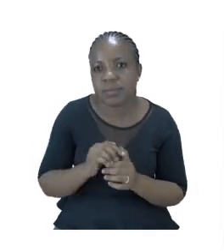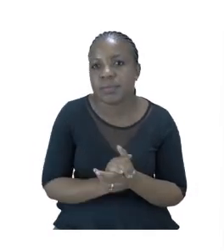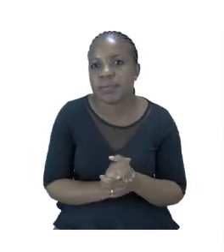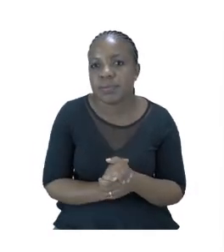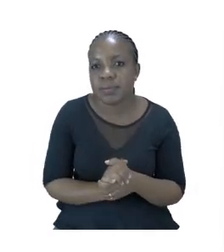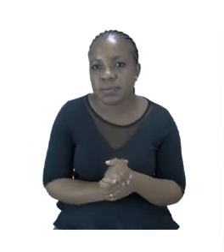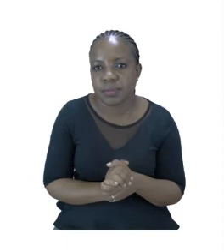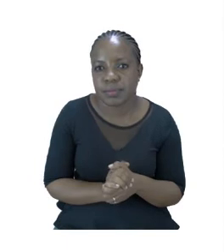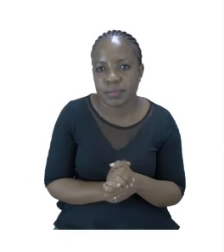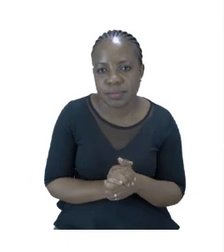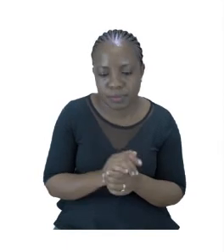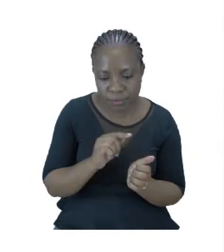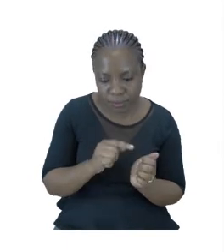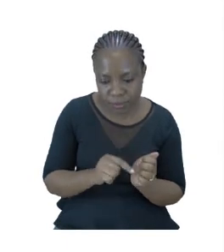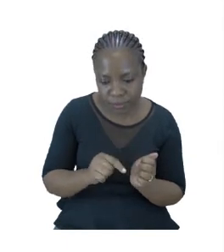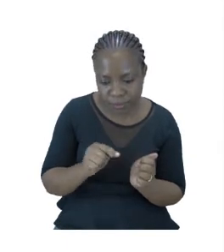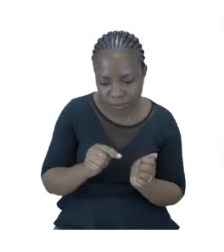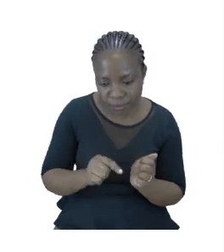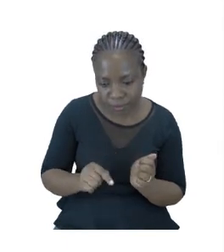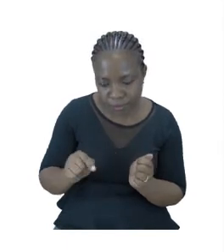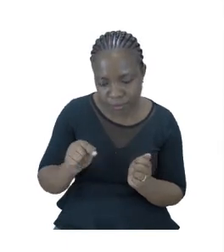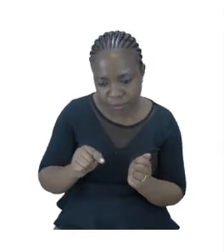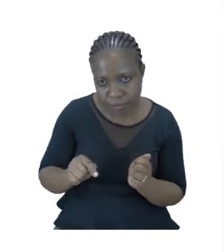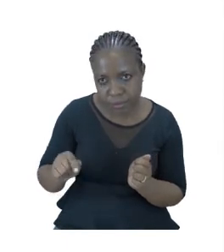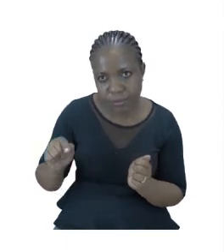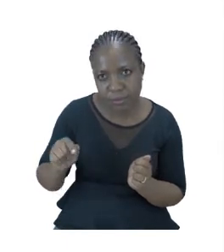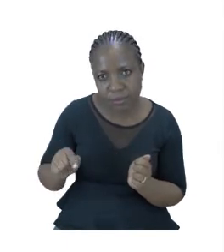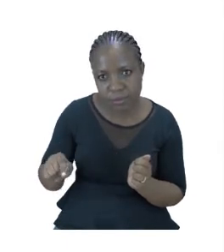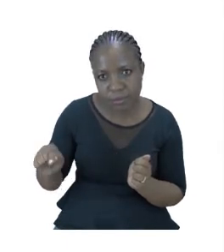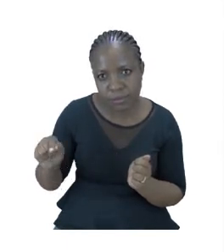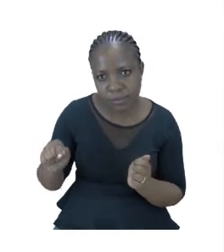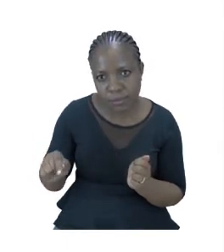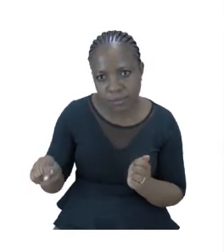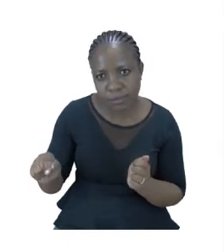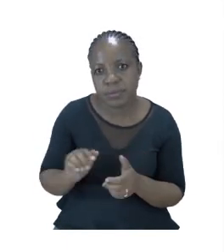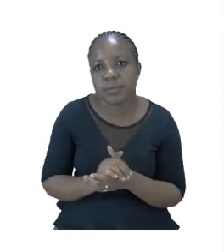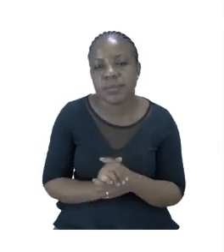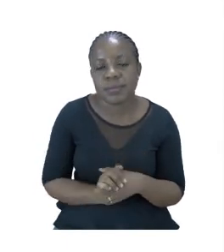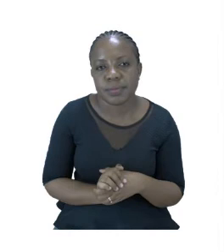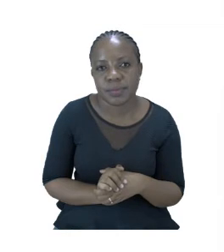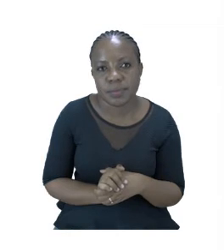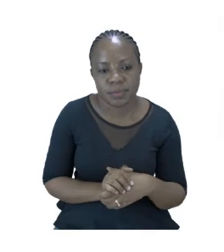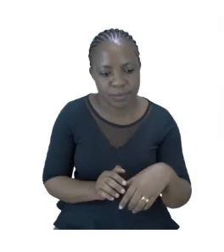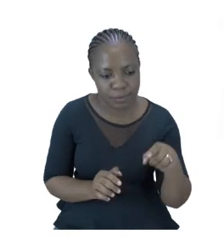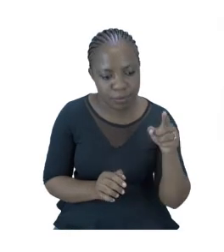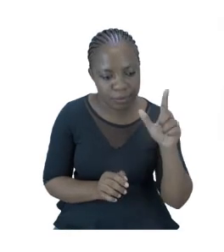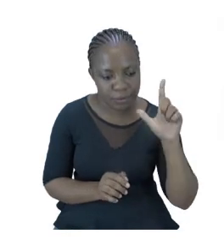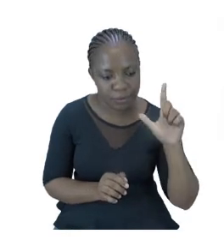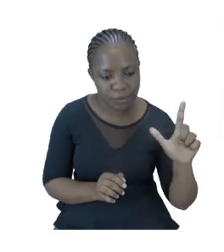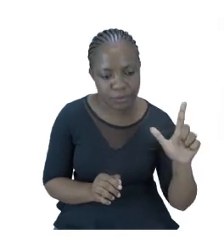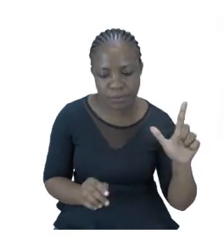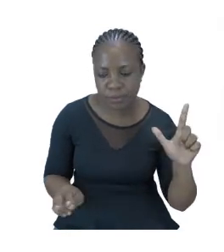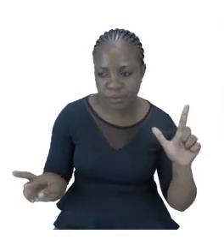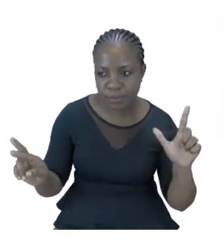your left, and then you're going to move to your right. The same